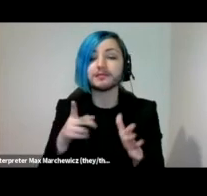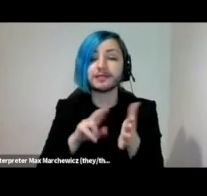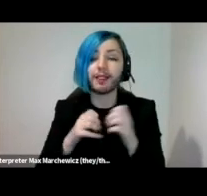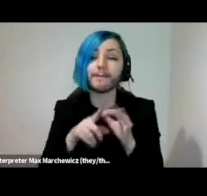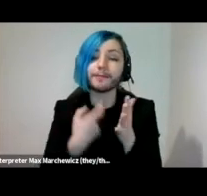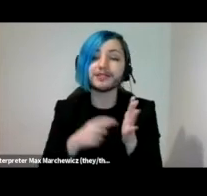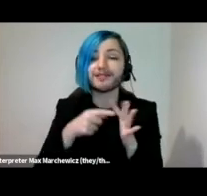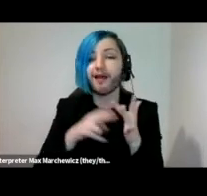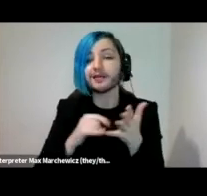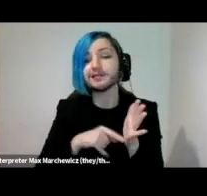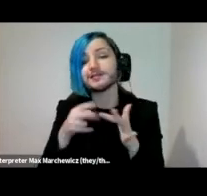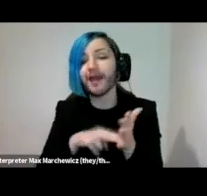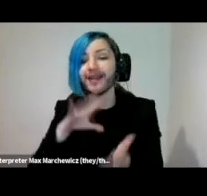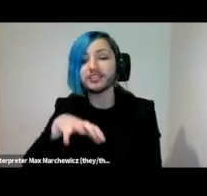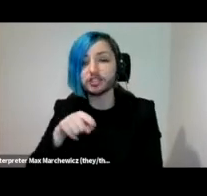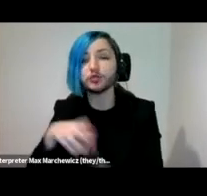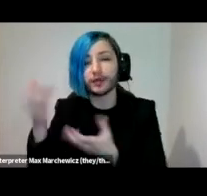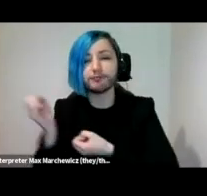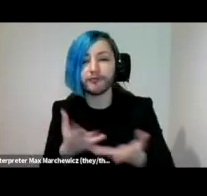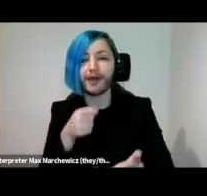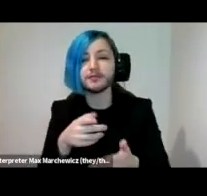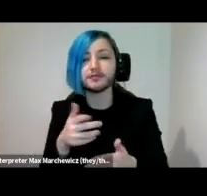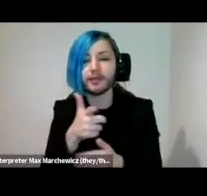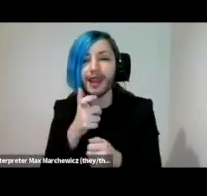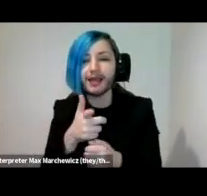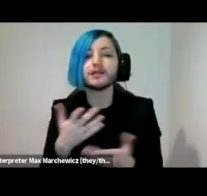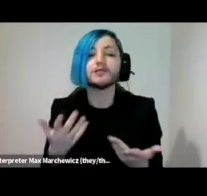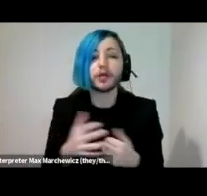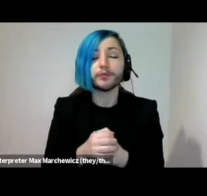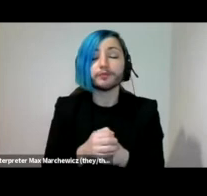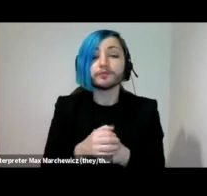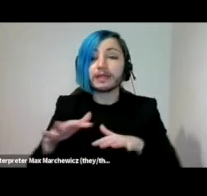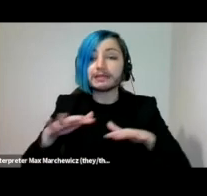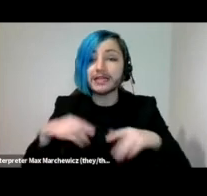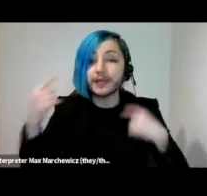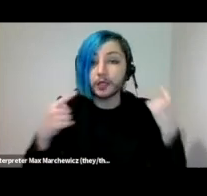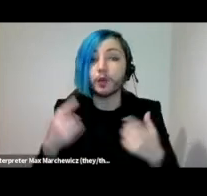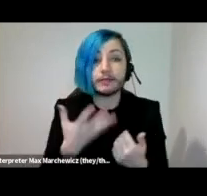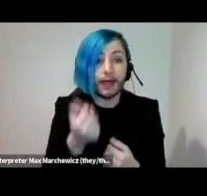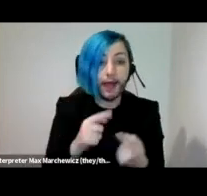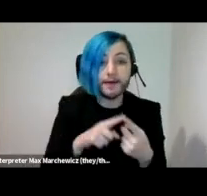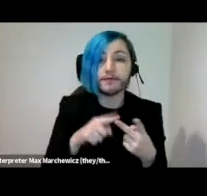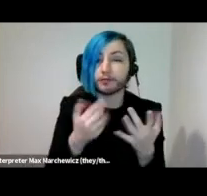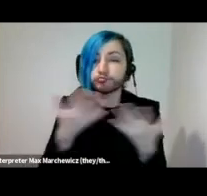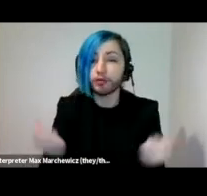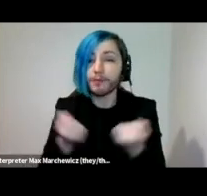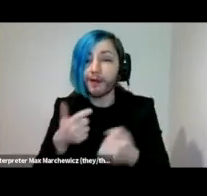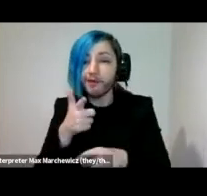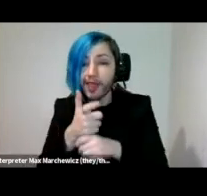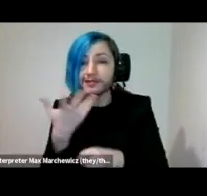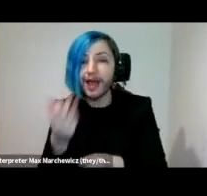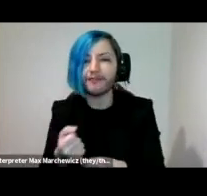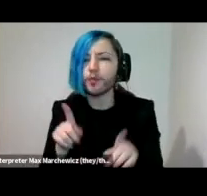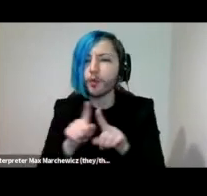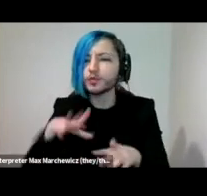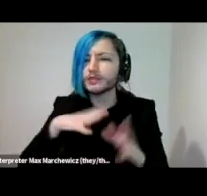So we've isolated from seismic noise. We've got lots of laser power. What else do we have to worry about?